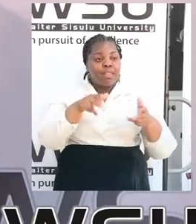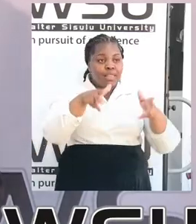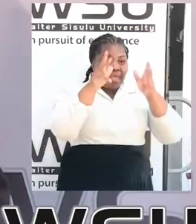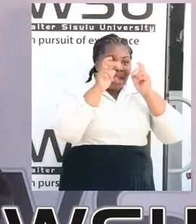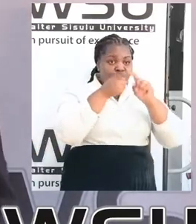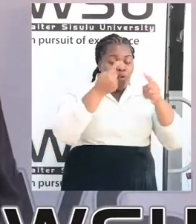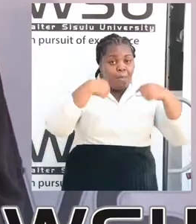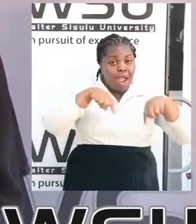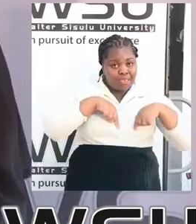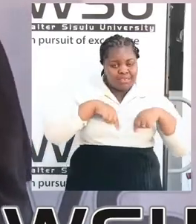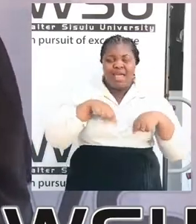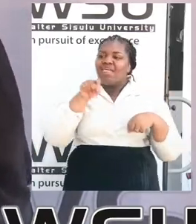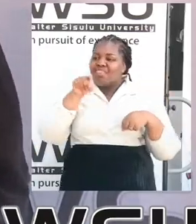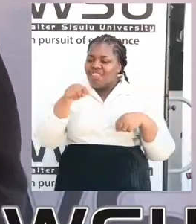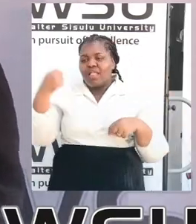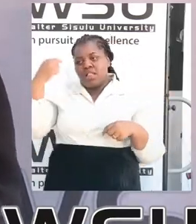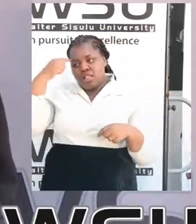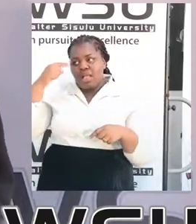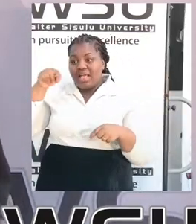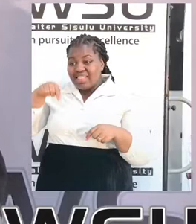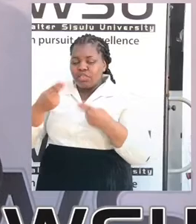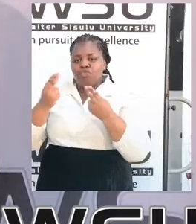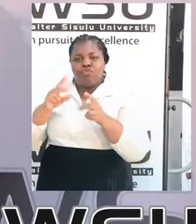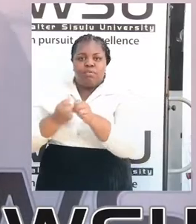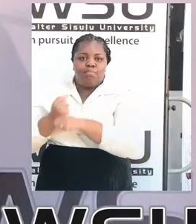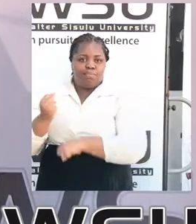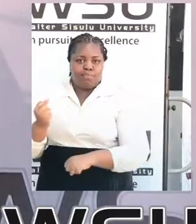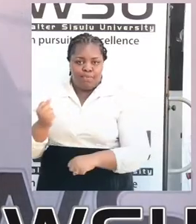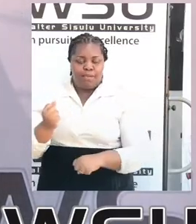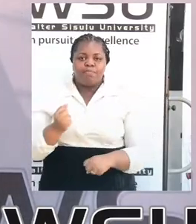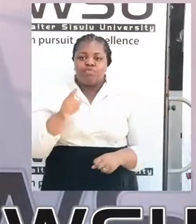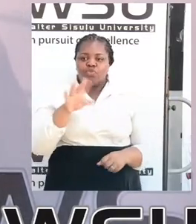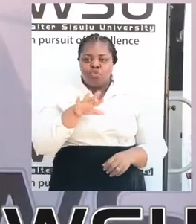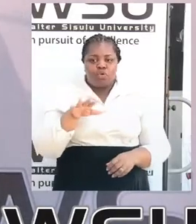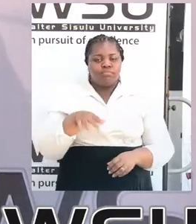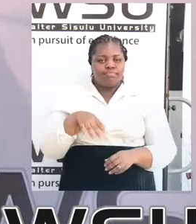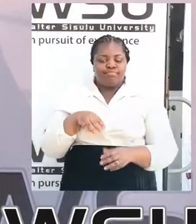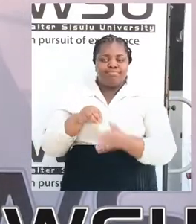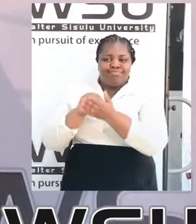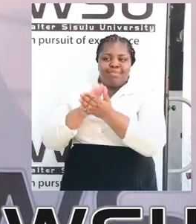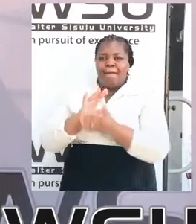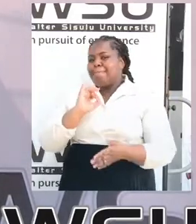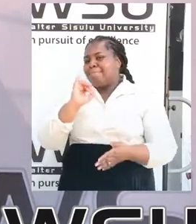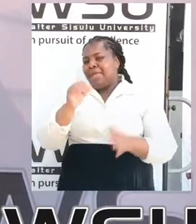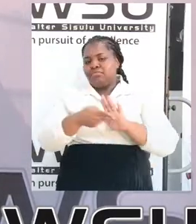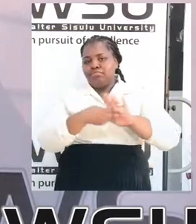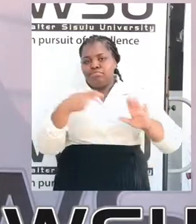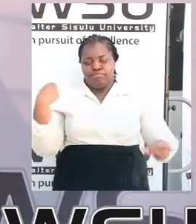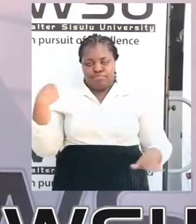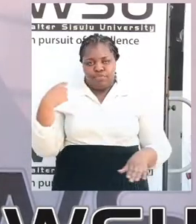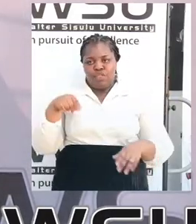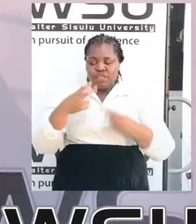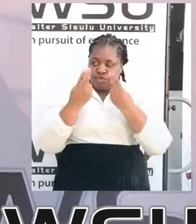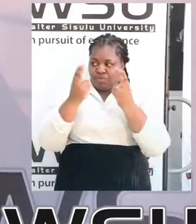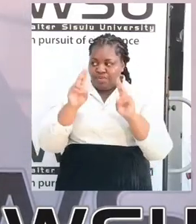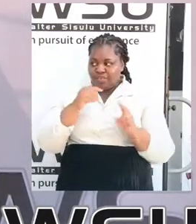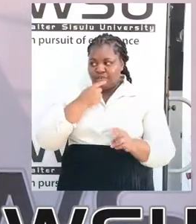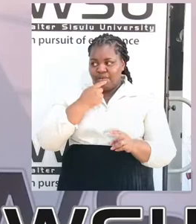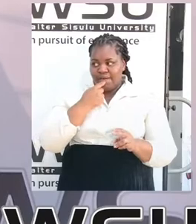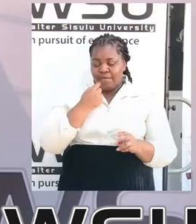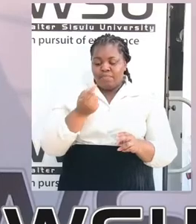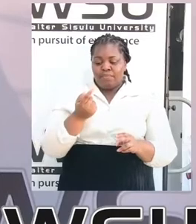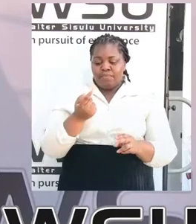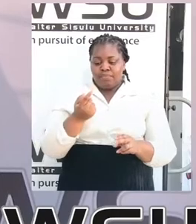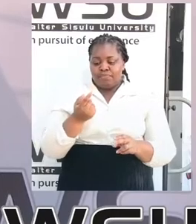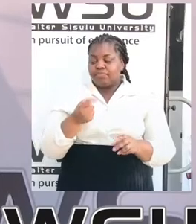bayivangathi yile nto bacinga uba le dyunivesithi yiyo singalingcolisi ke igama layo ephinde